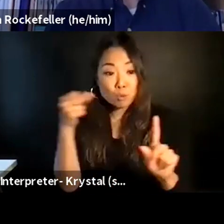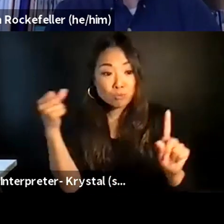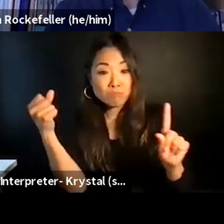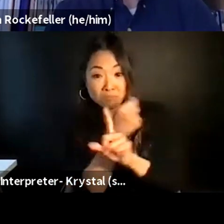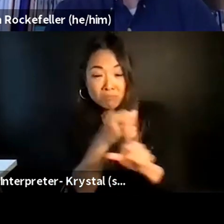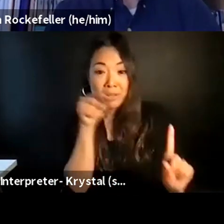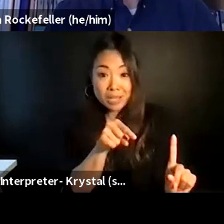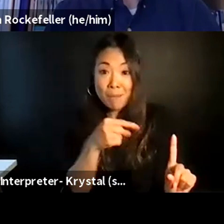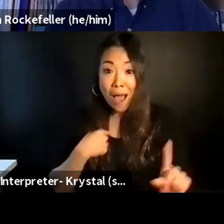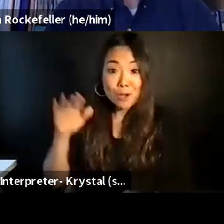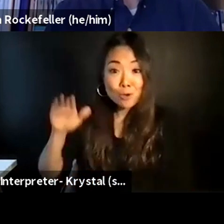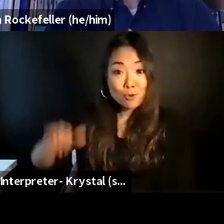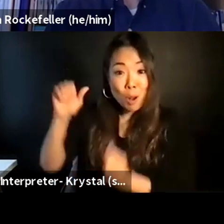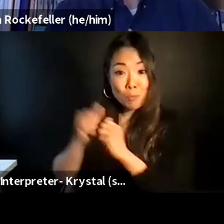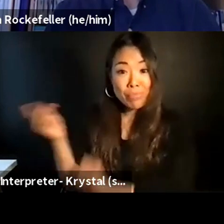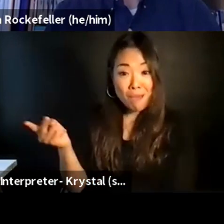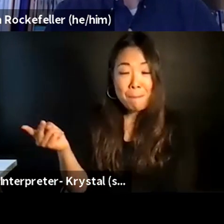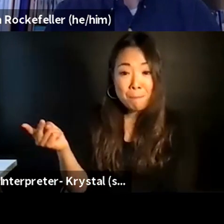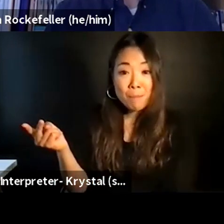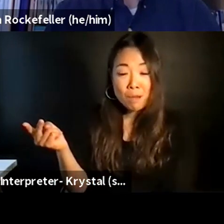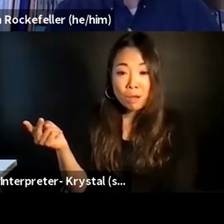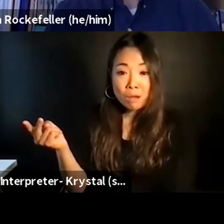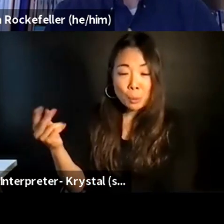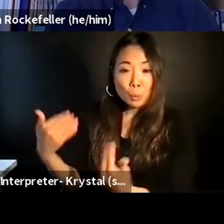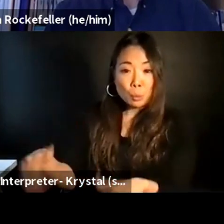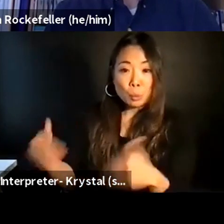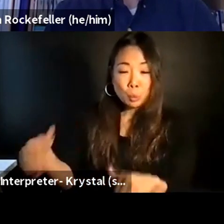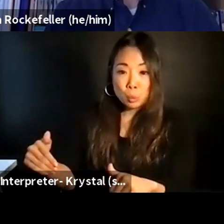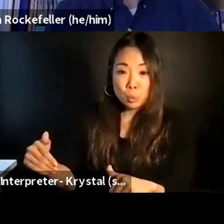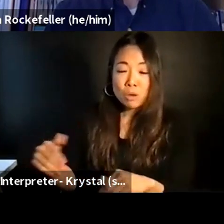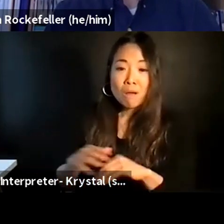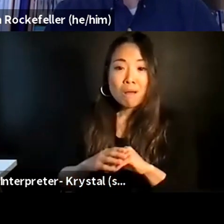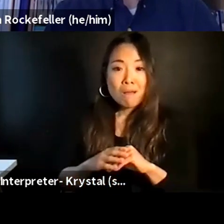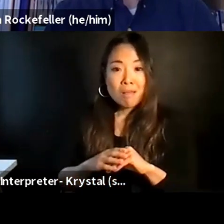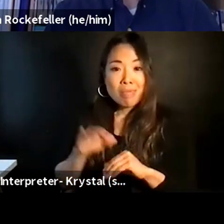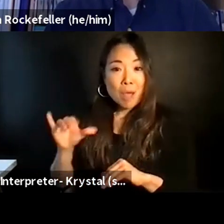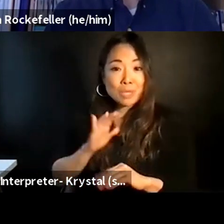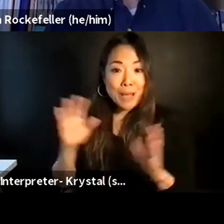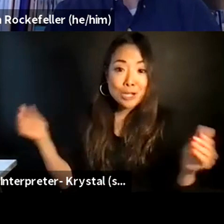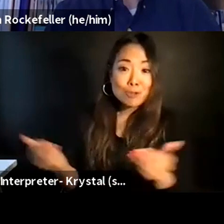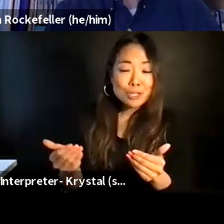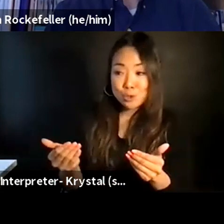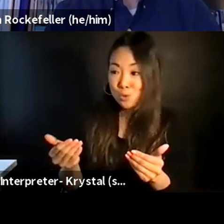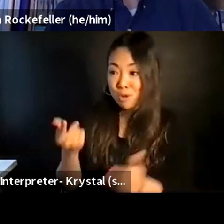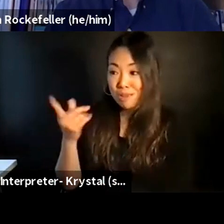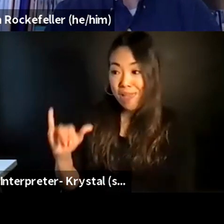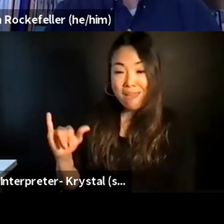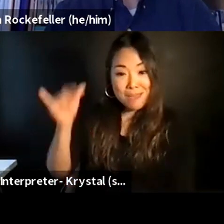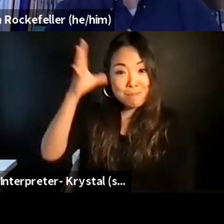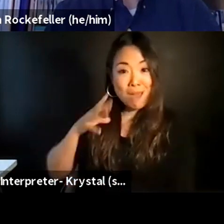my introduction to being a gay man in this culture. And of course, killings and beatings